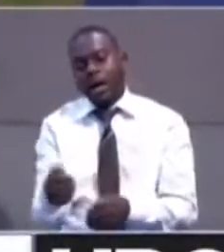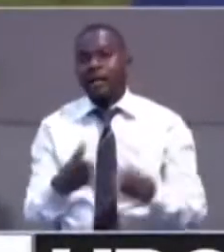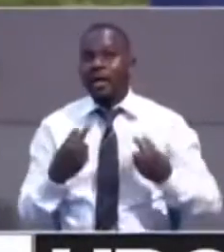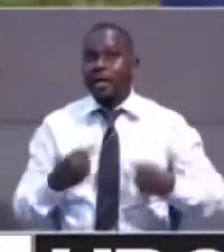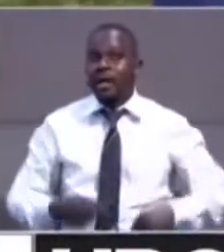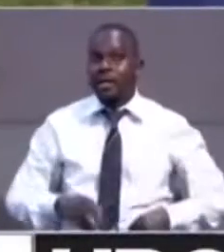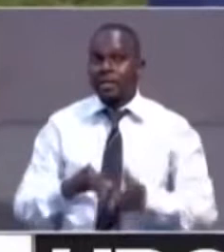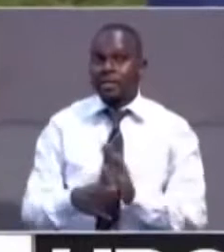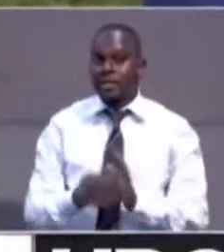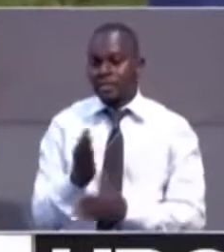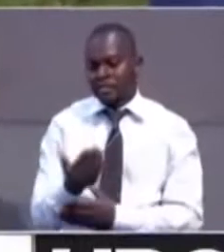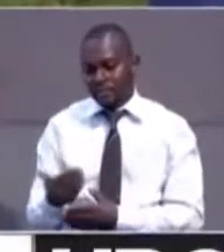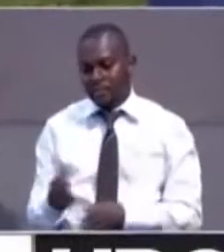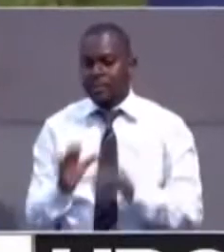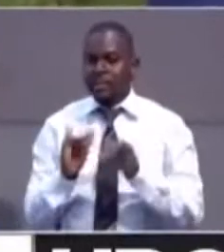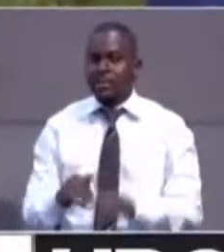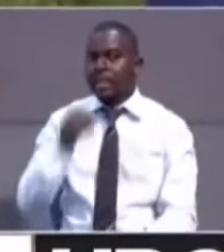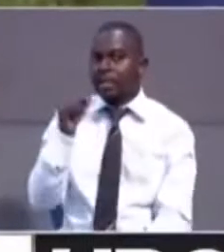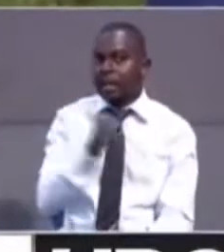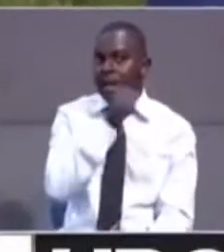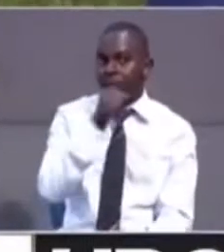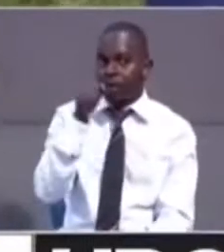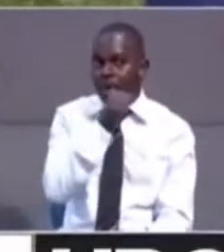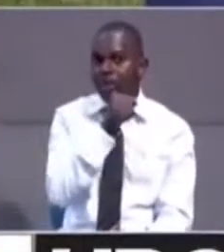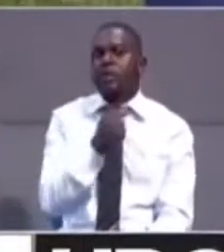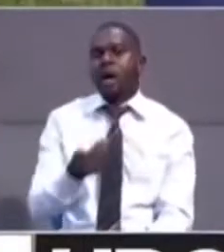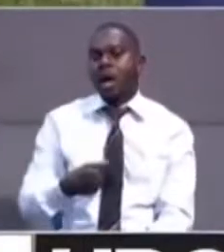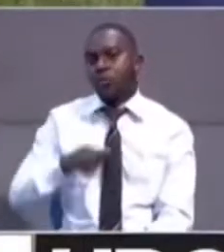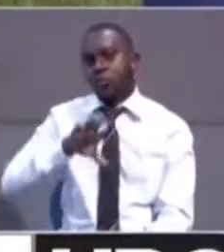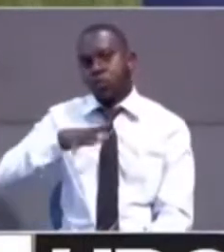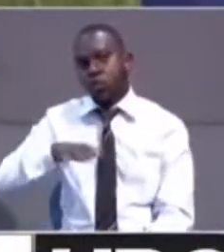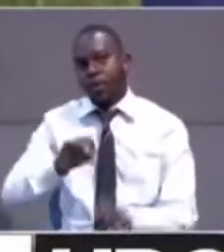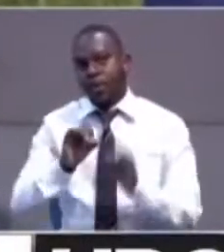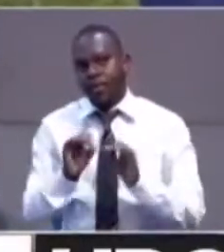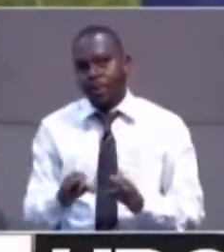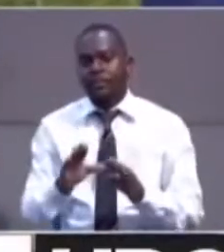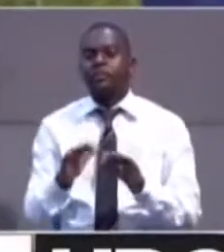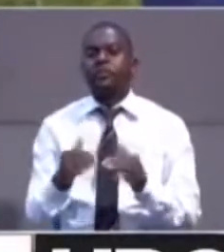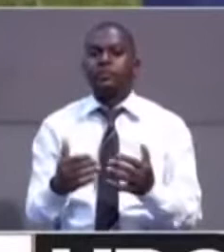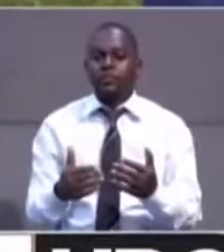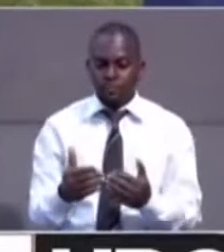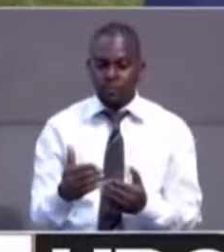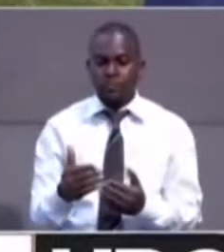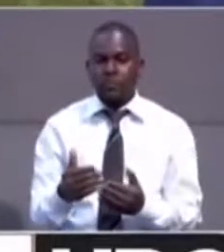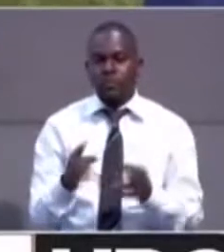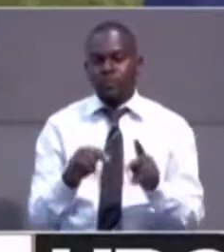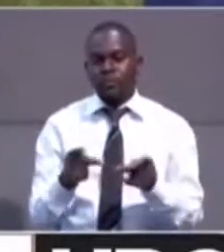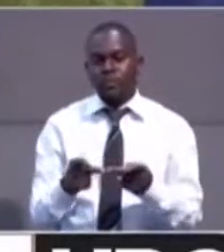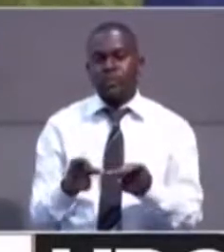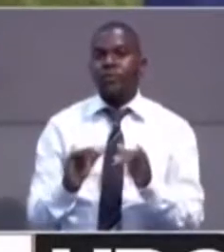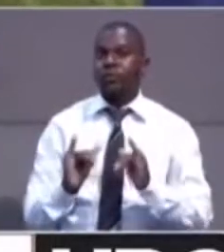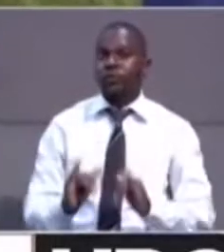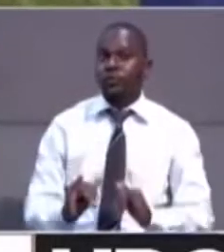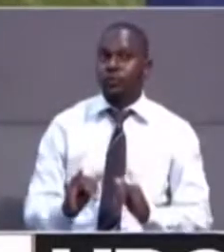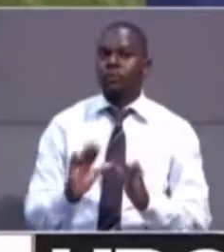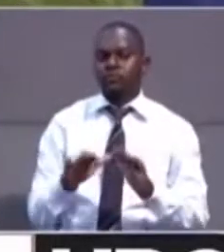are other health matters like children who live in slums, they don't have water, they don't have a place